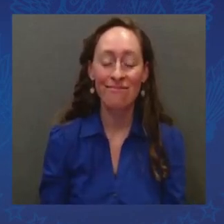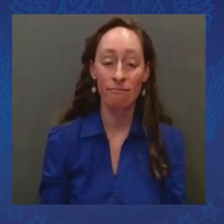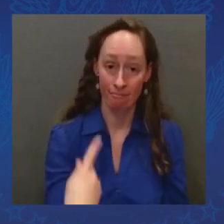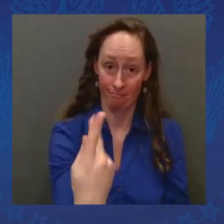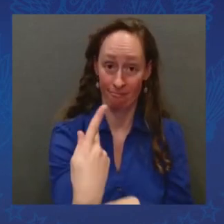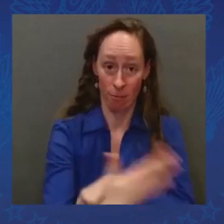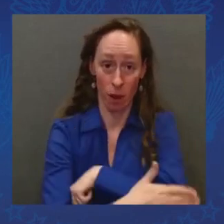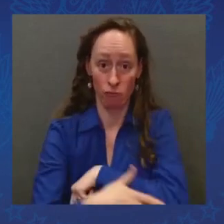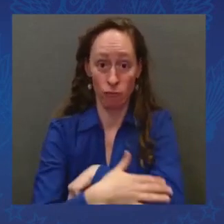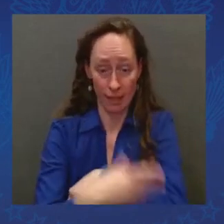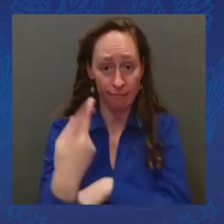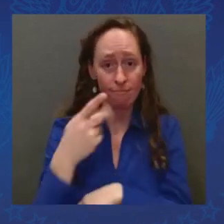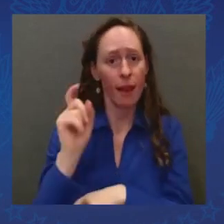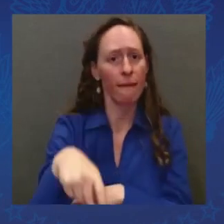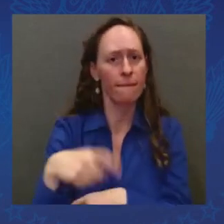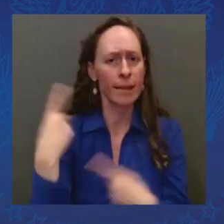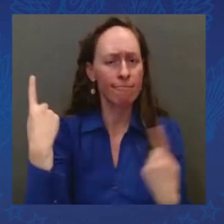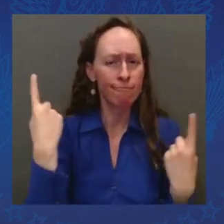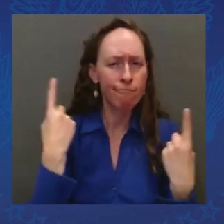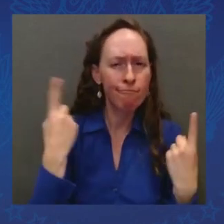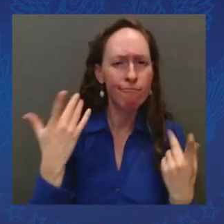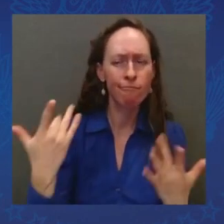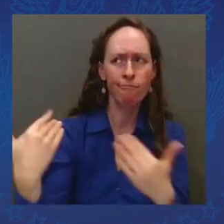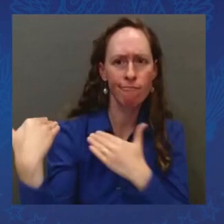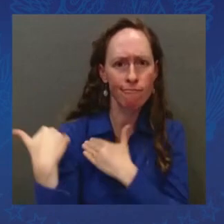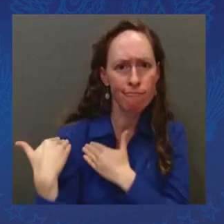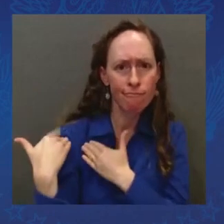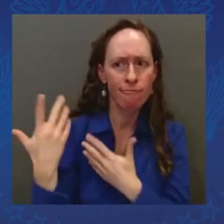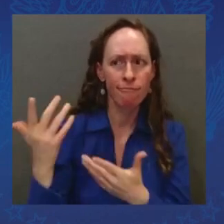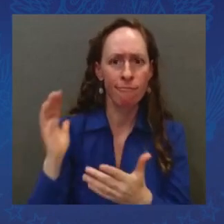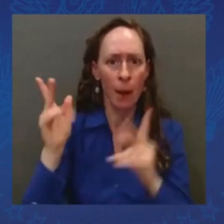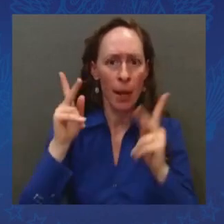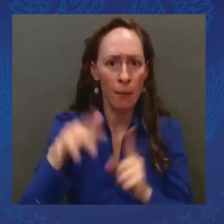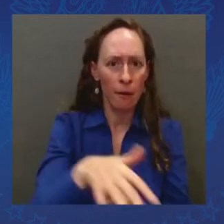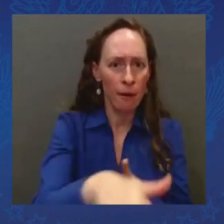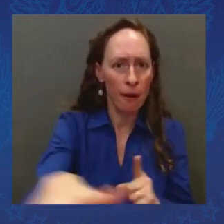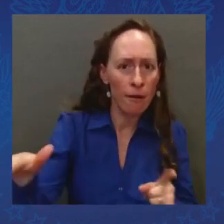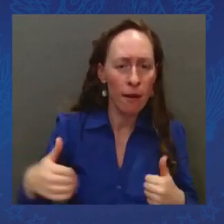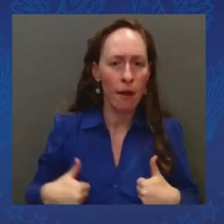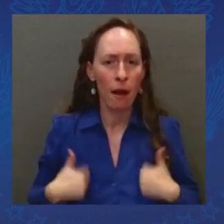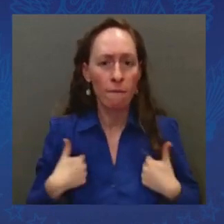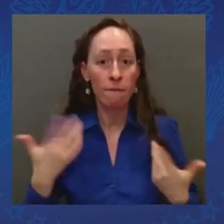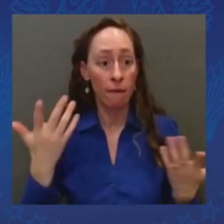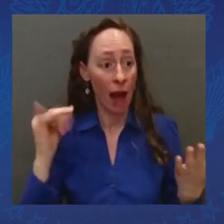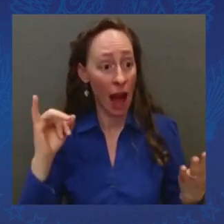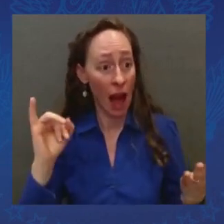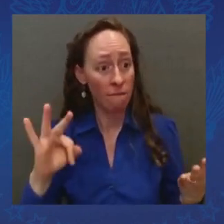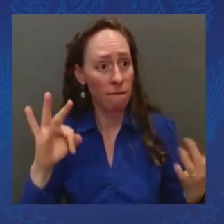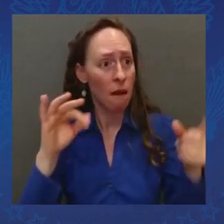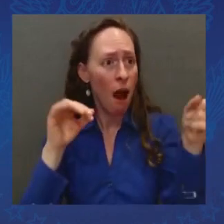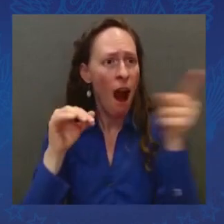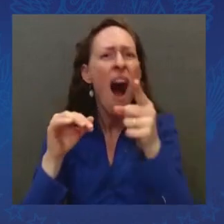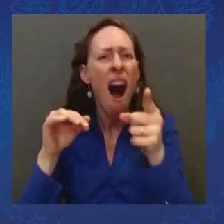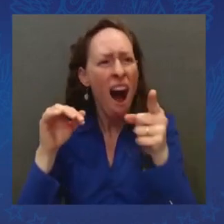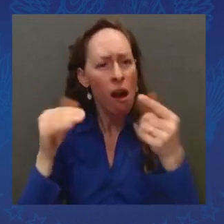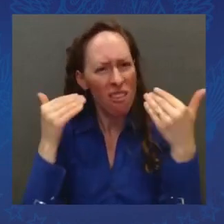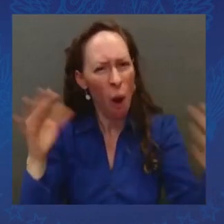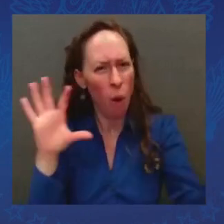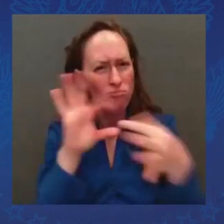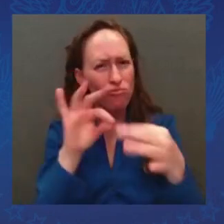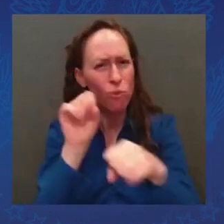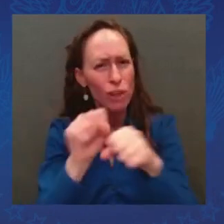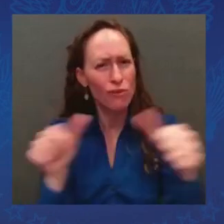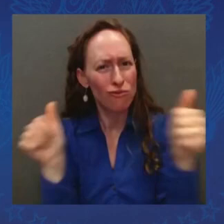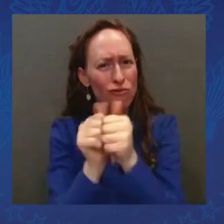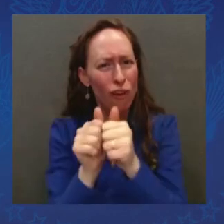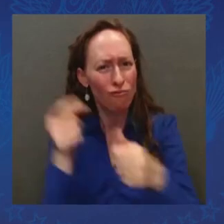to work together when we see it in our interest to do so. And a critical global challenge that we face, from climate change to counter-narcotics